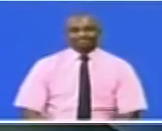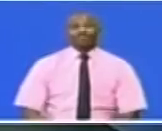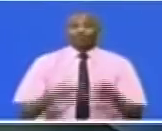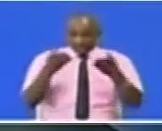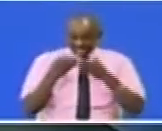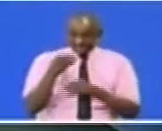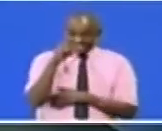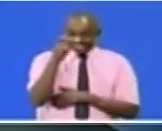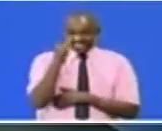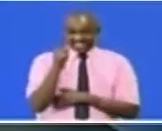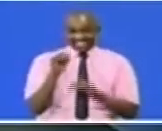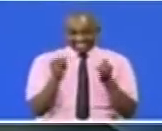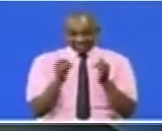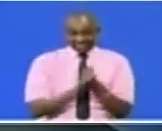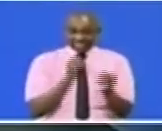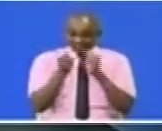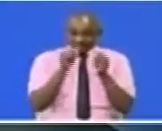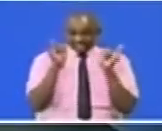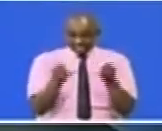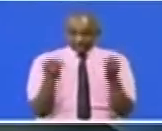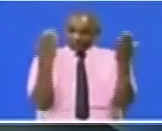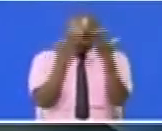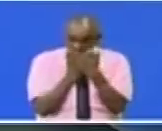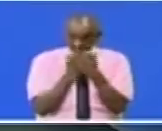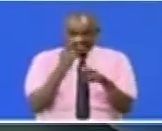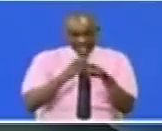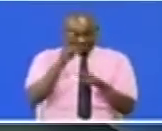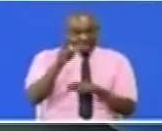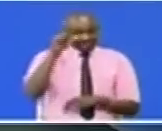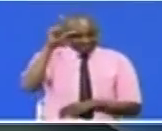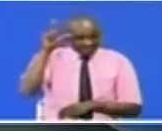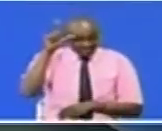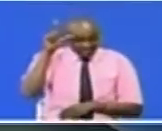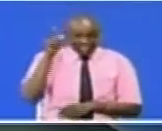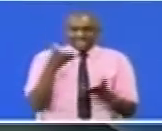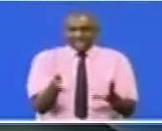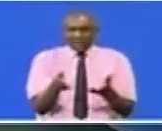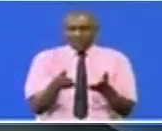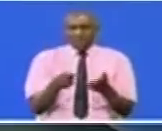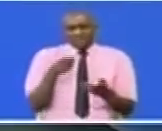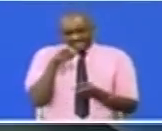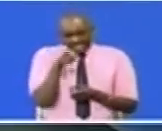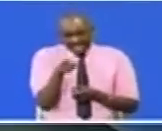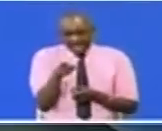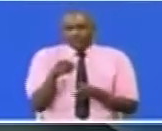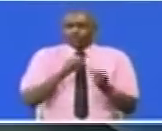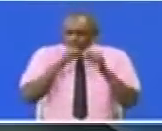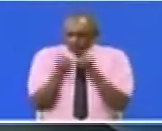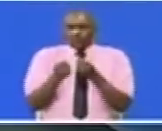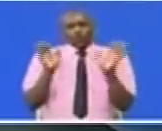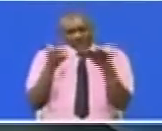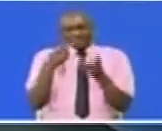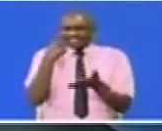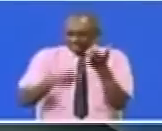Welcome to KTN News, our sports news tonight. My name is Lynn Washira. The Parliamentary Labour and Social Welfare Committee is accusing